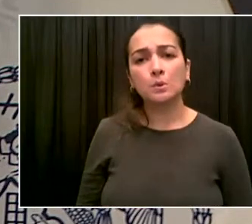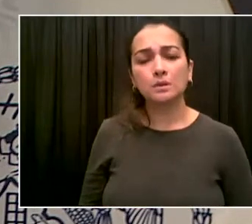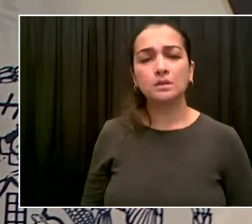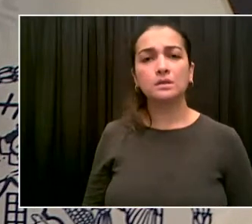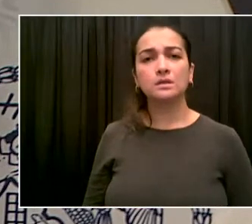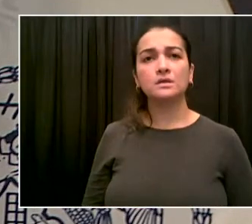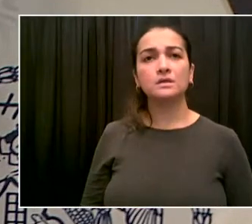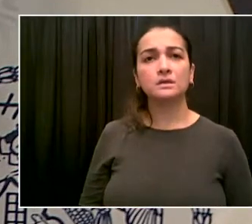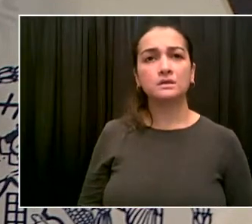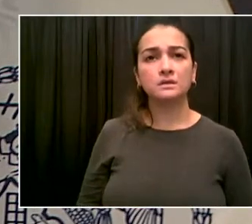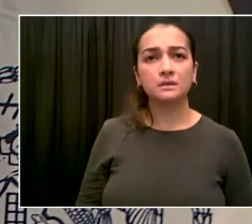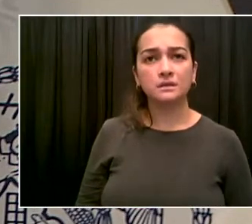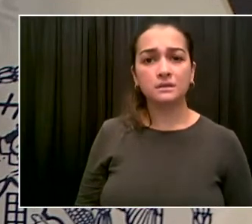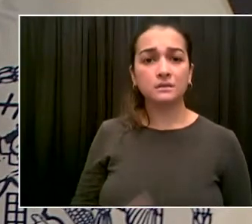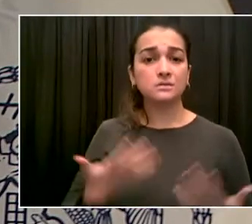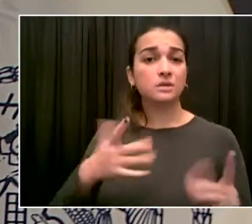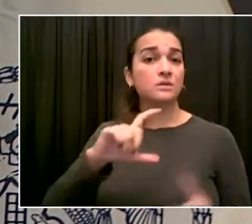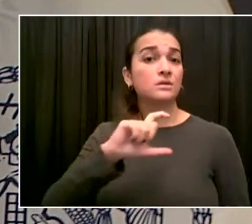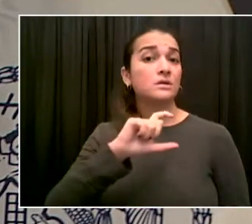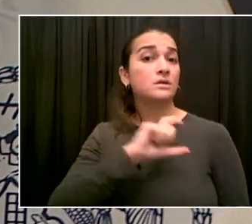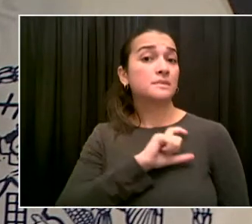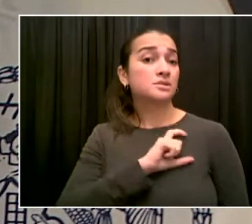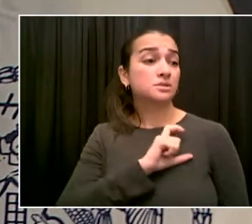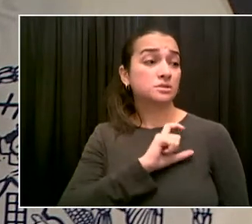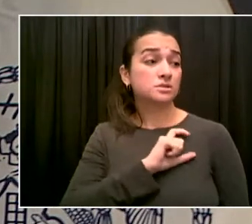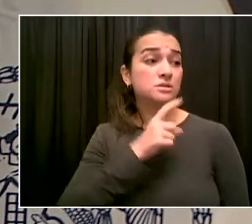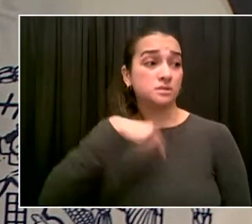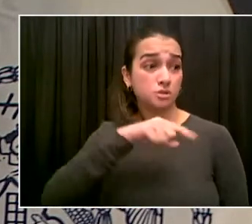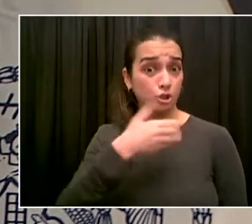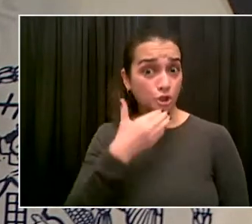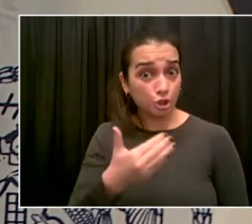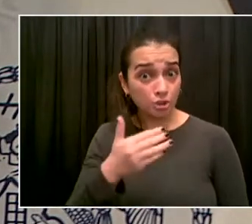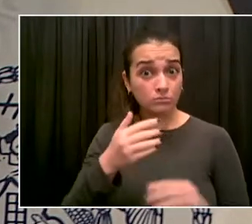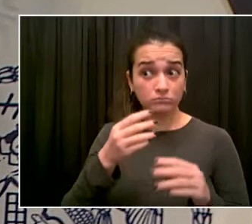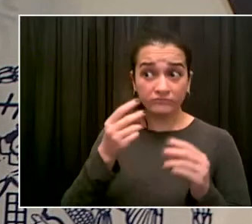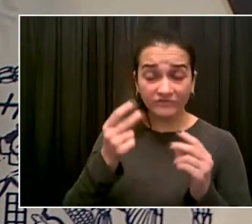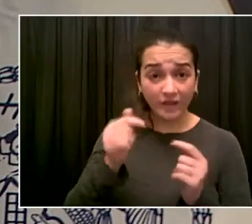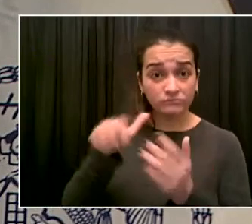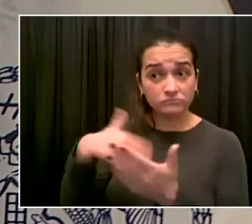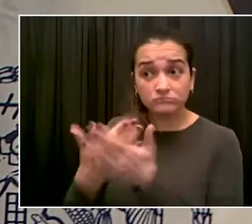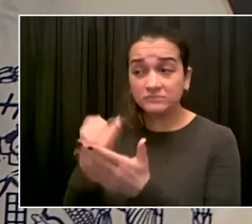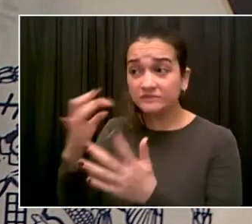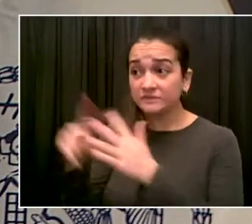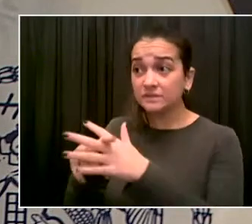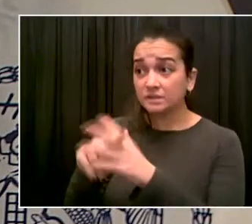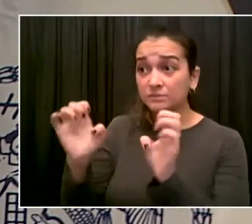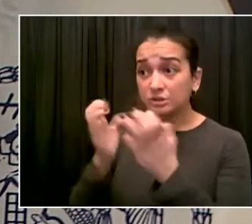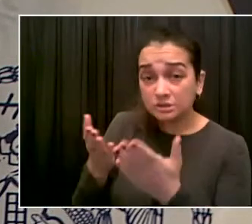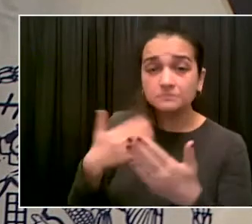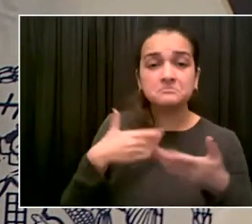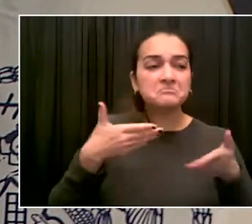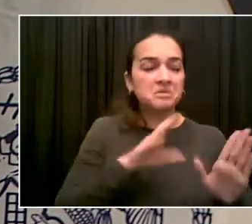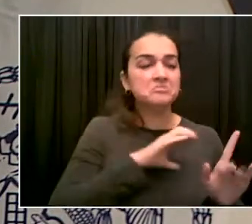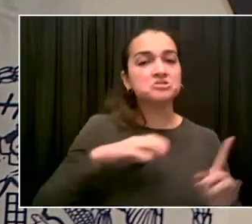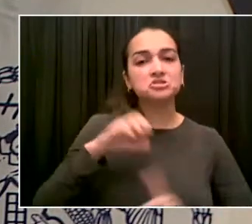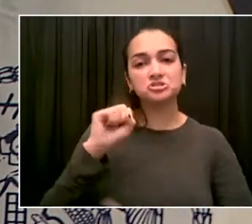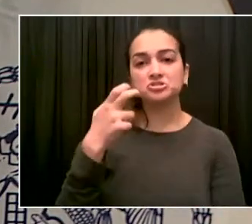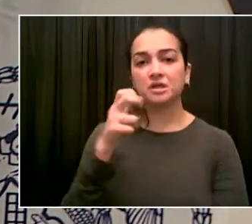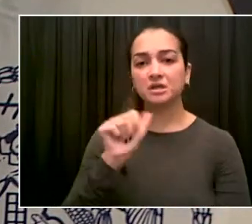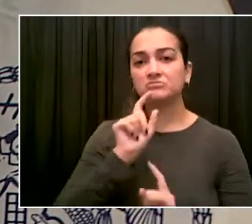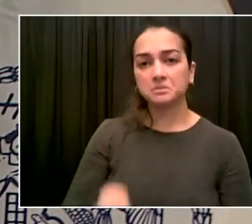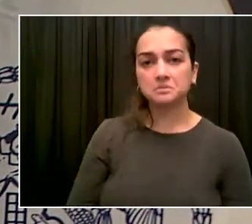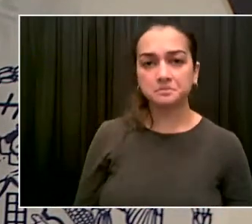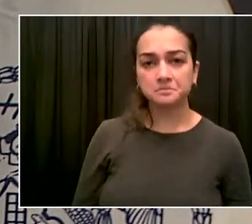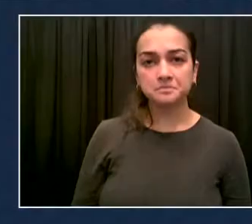Hey, Courtney. So, I mean, the most recent numbers, I know we said 84, it's up to 85 now, so it's gone up another percent.